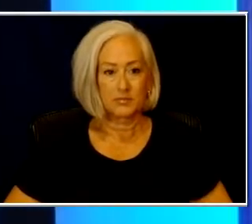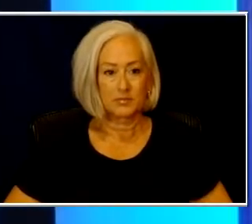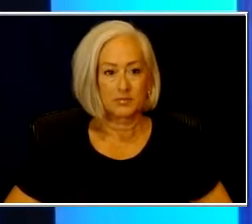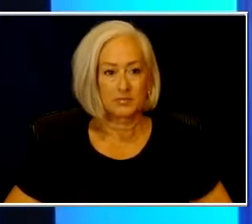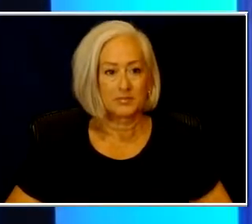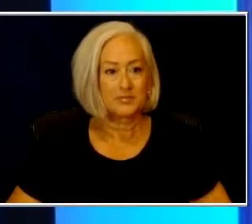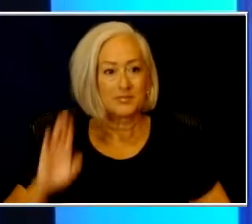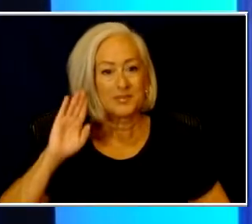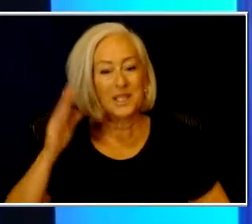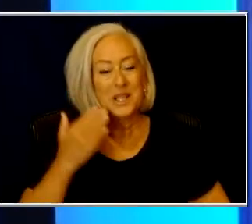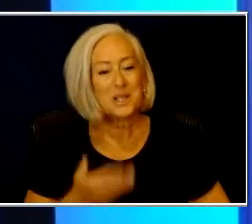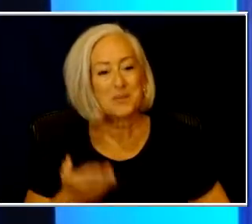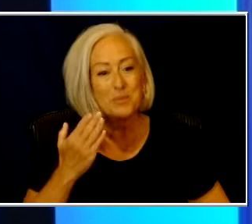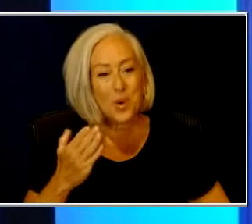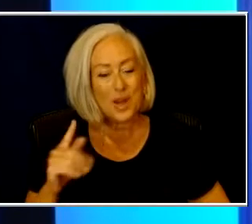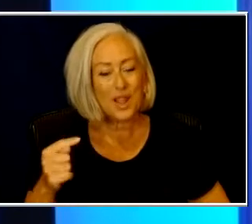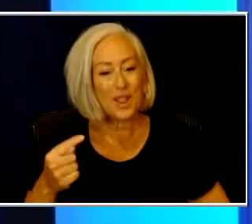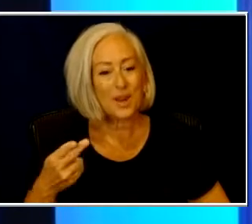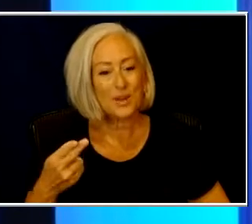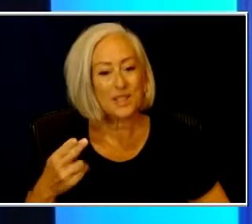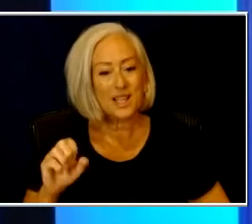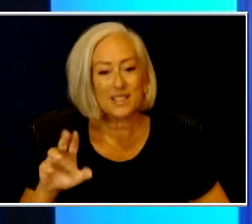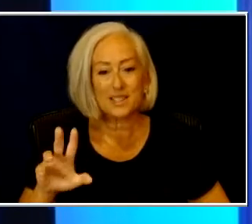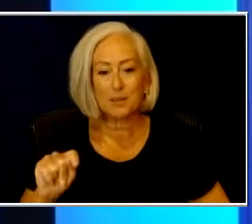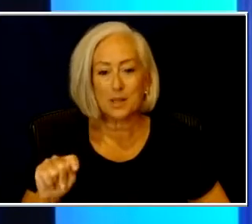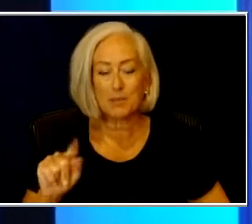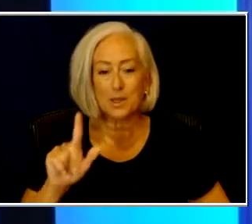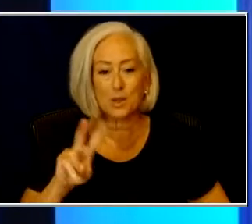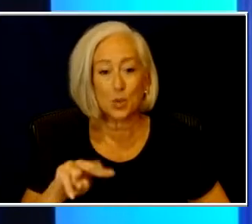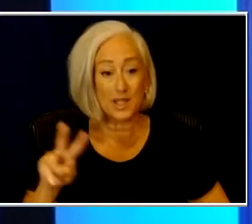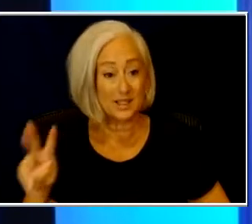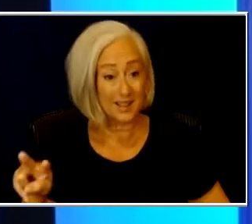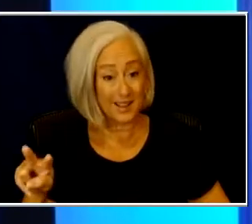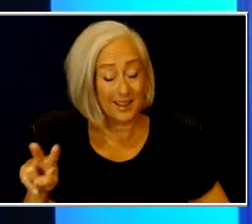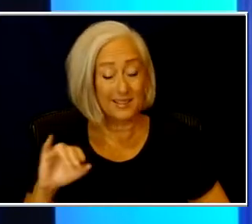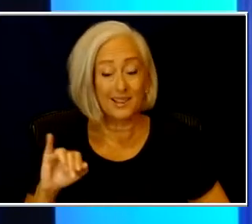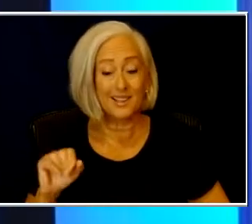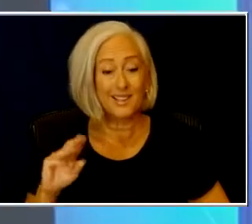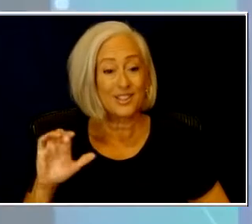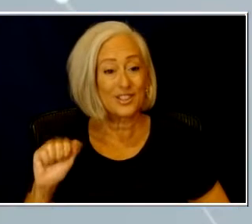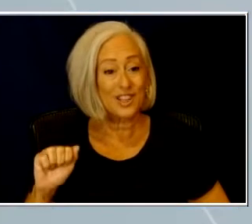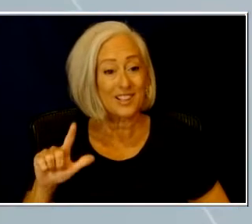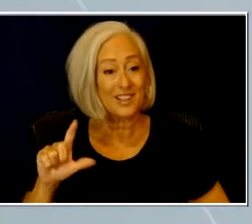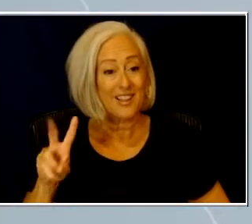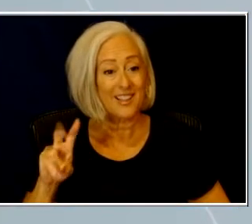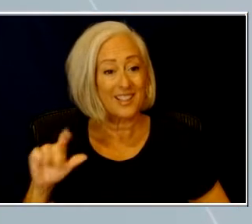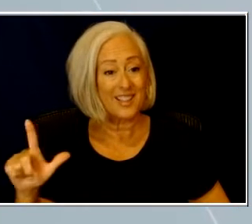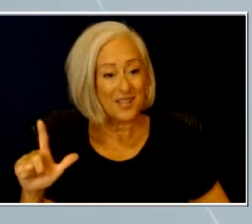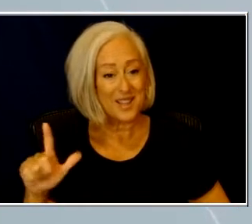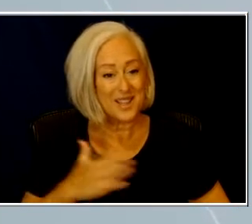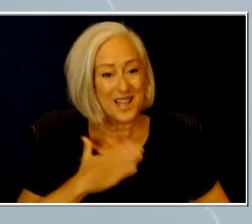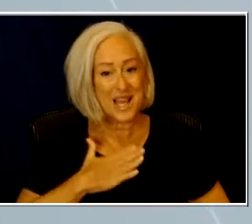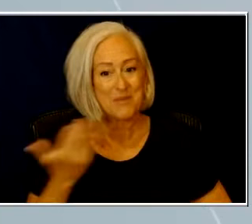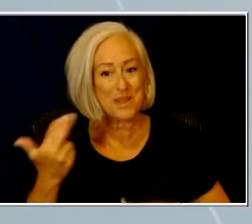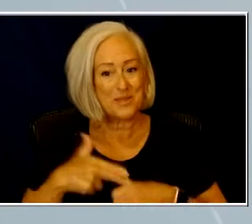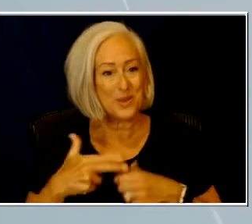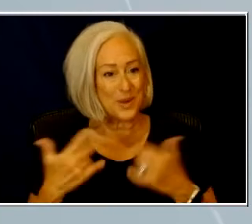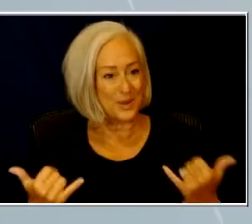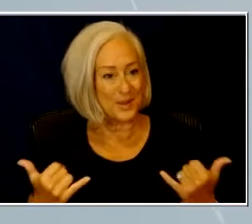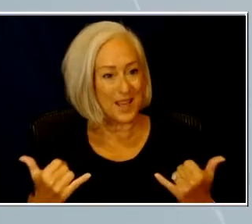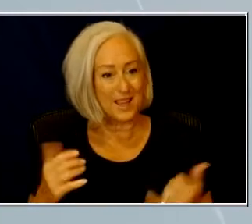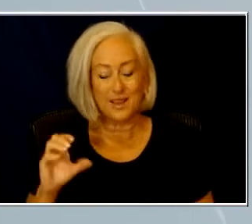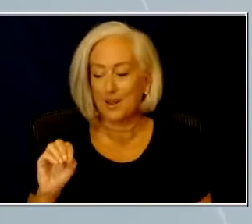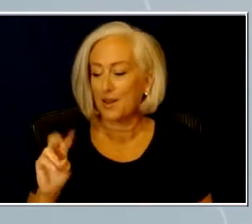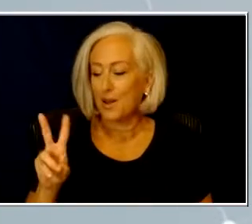Good morning. It is Thursday, September 22nd. I'm Jessica Lovell. So glad you're with us today. Ovarian cancer in women under 40